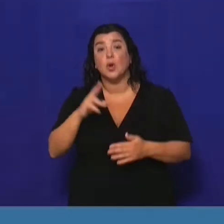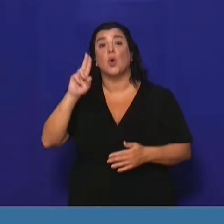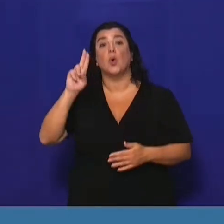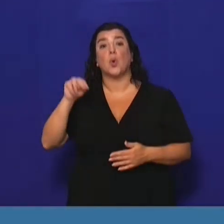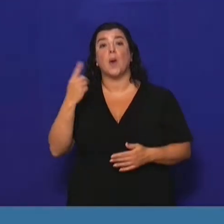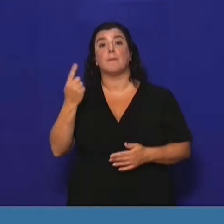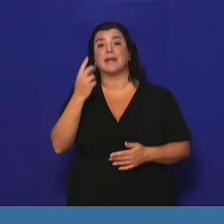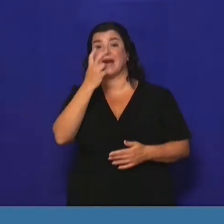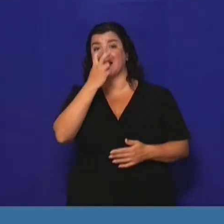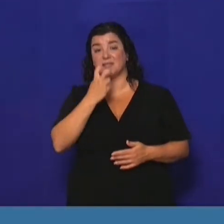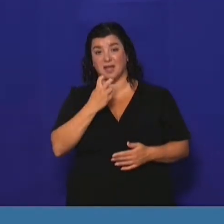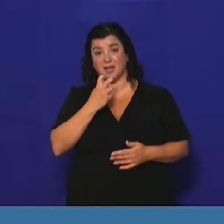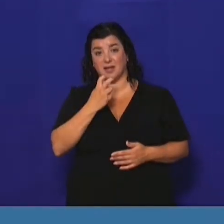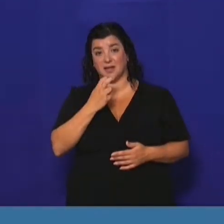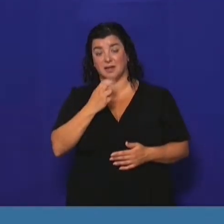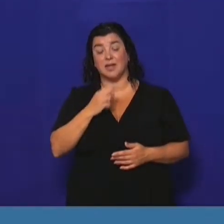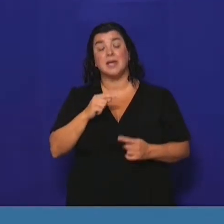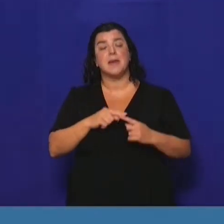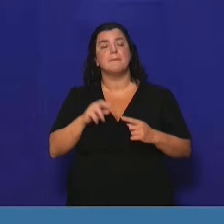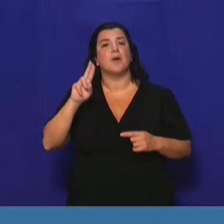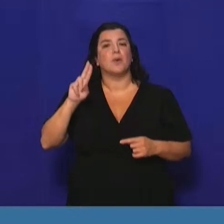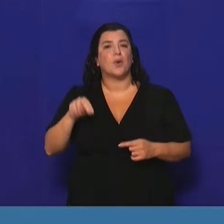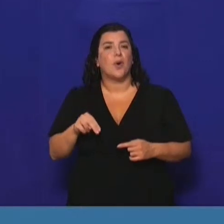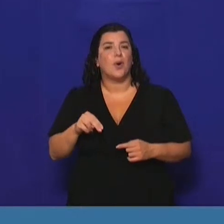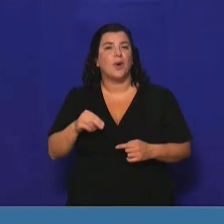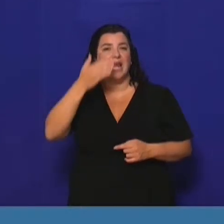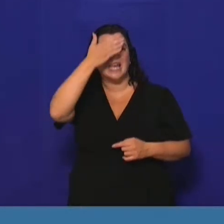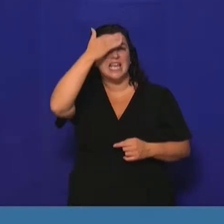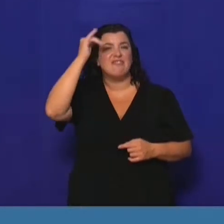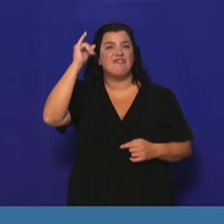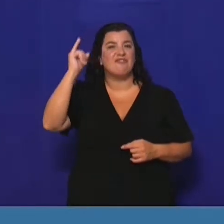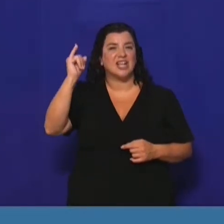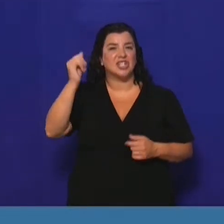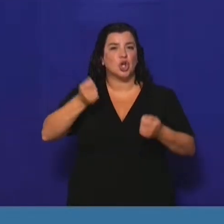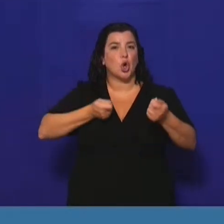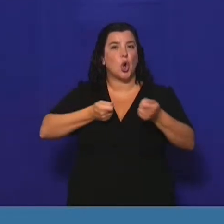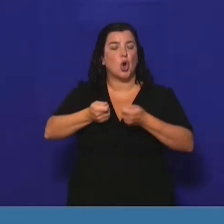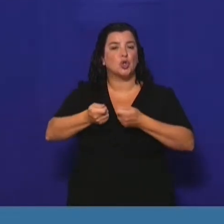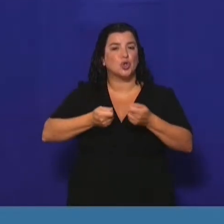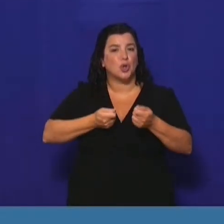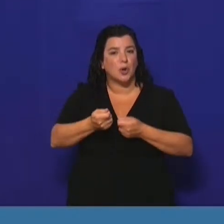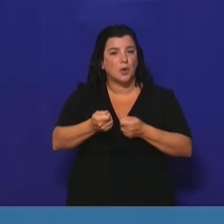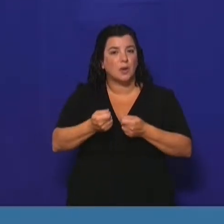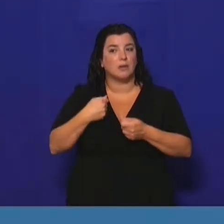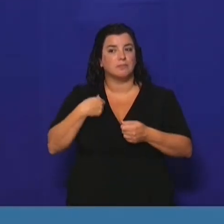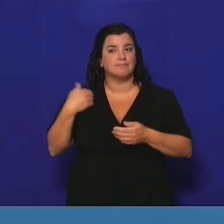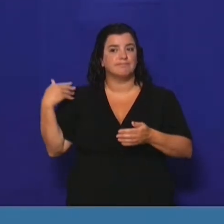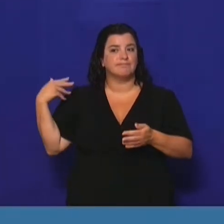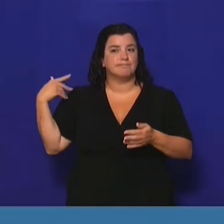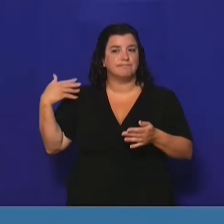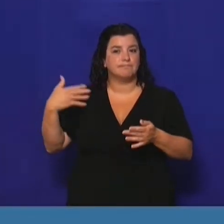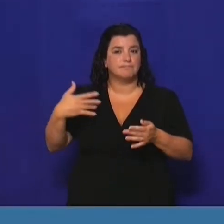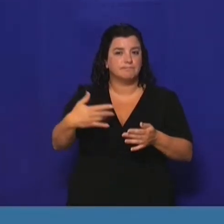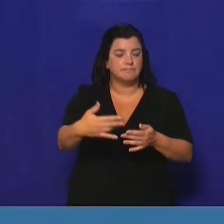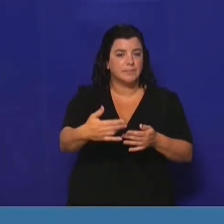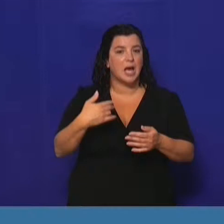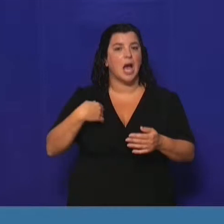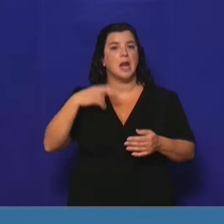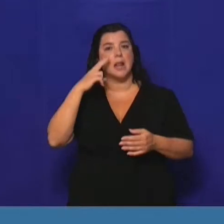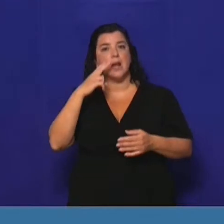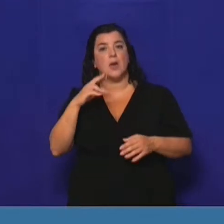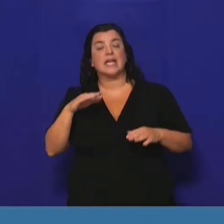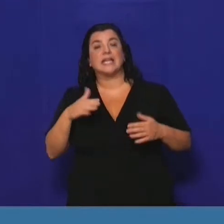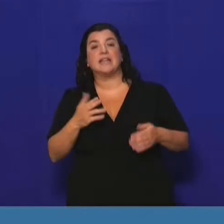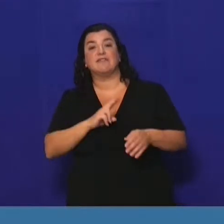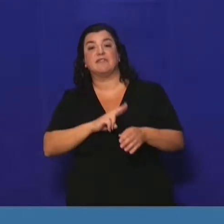wkoll l-infection control measures. L-infection control measures li jżjed ma jgħaddi żmien iżjed qegħdin nitalmu kif aħna nistgħu nevitaw